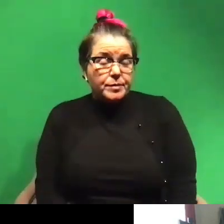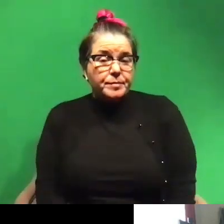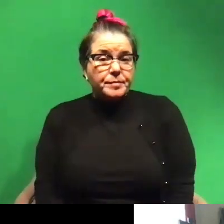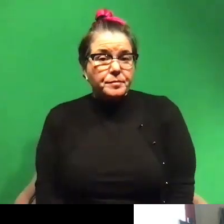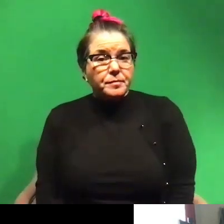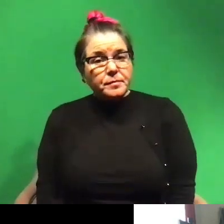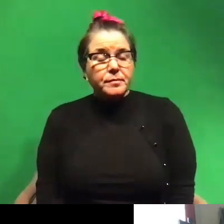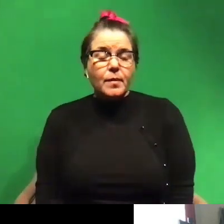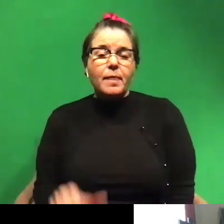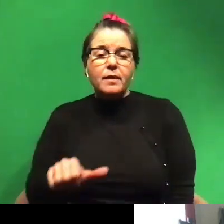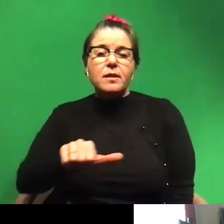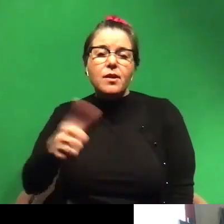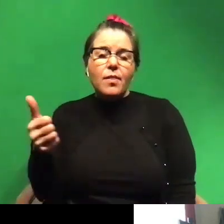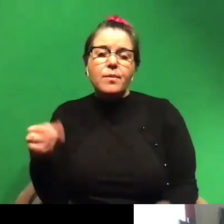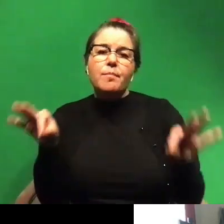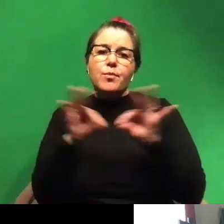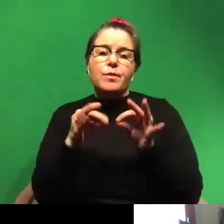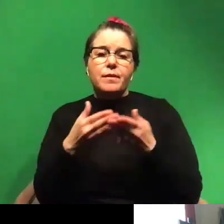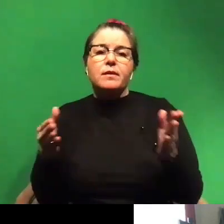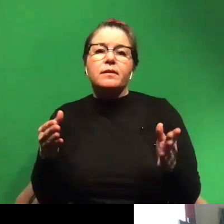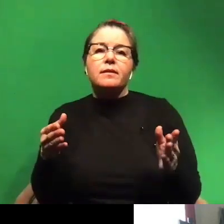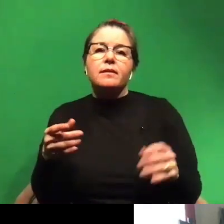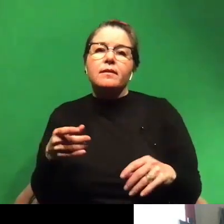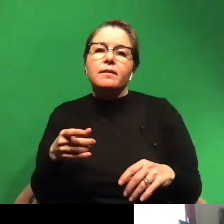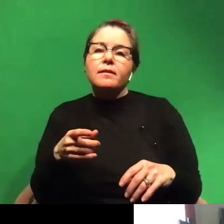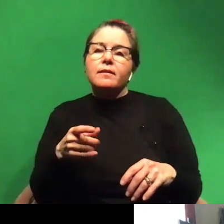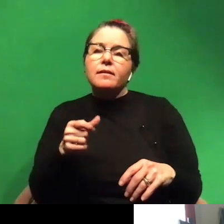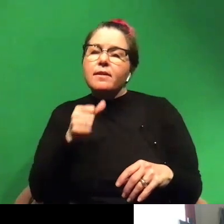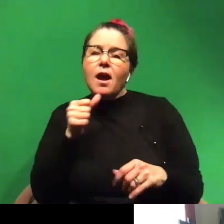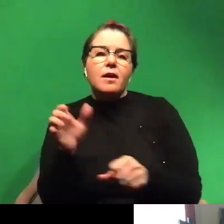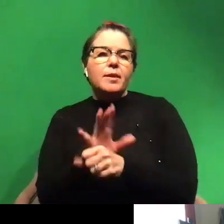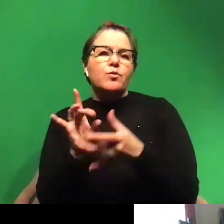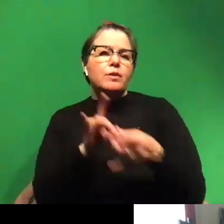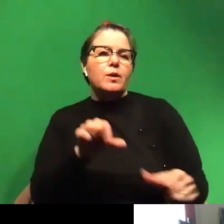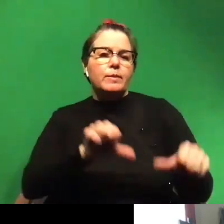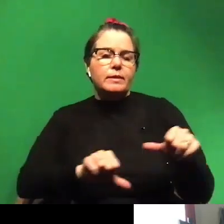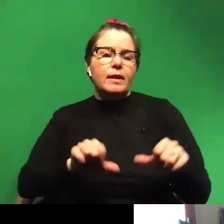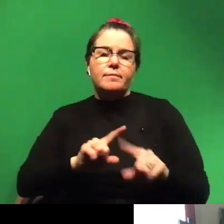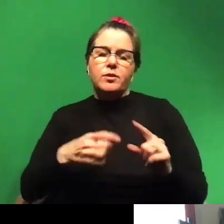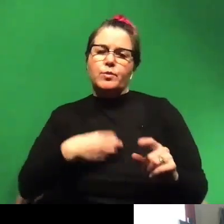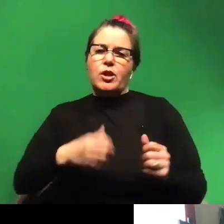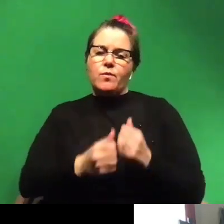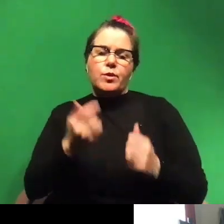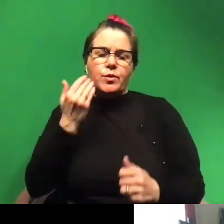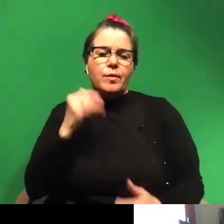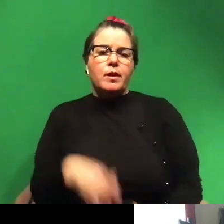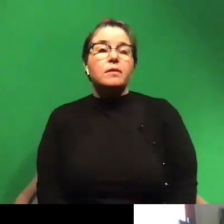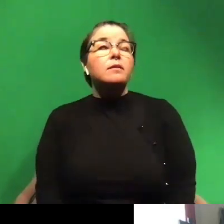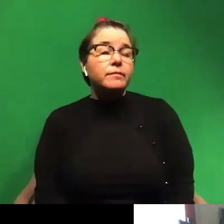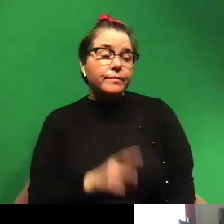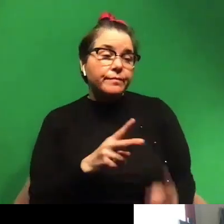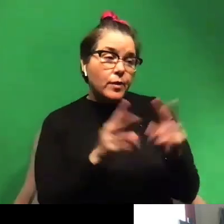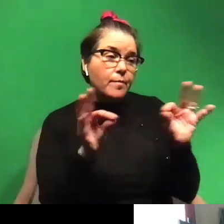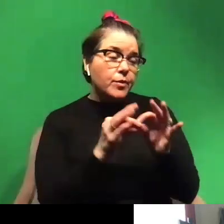that's another important thing that's not completely related to science that I wish everybody knew. That's super important.